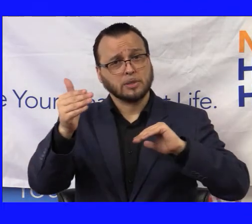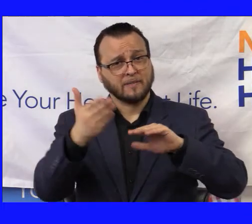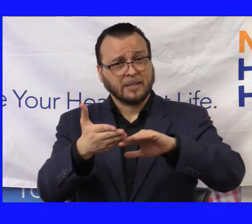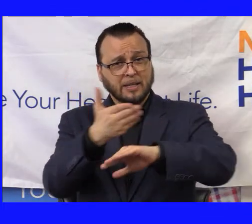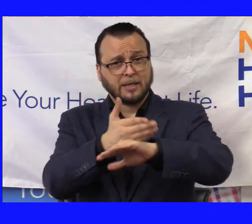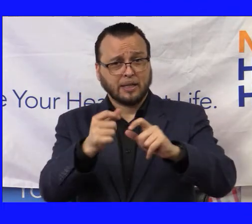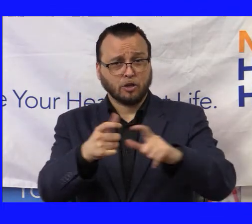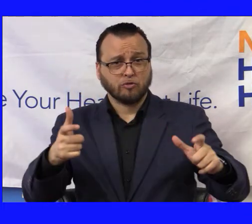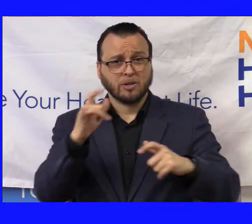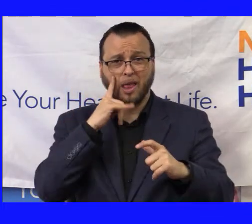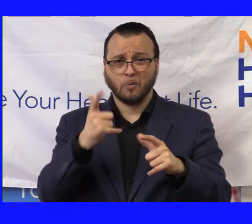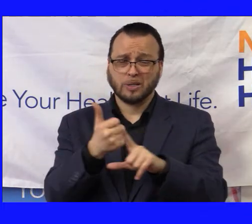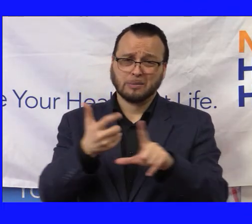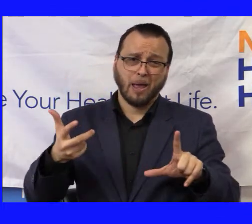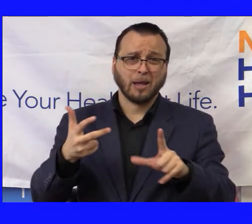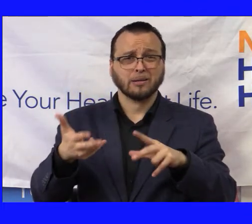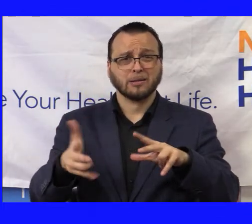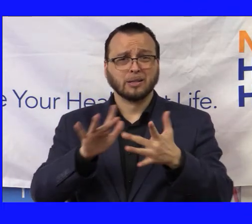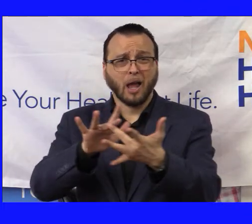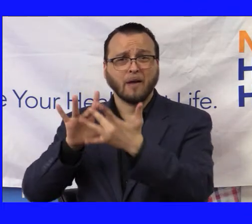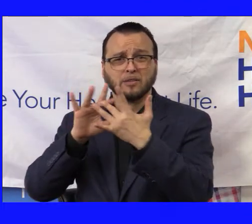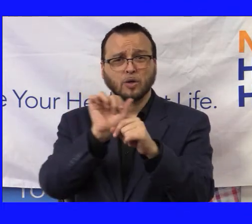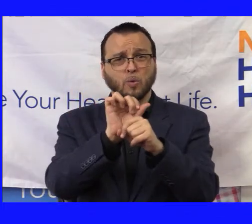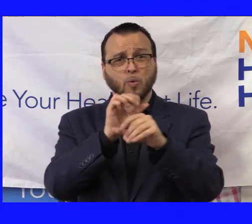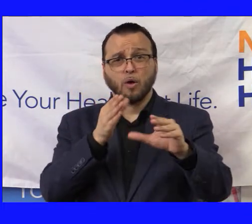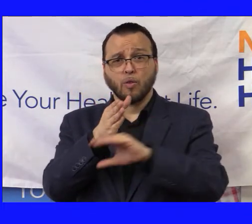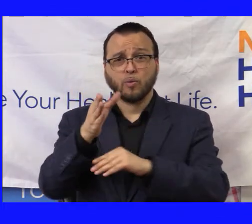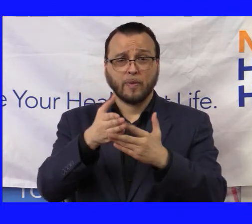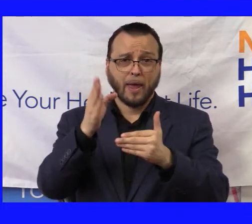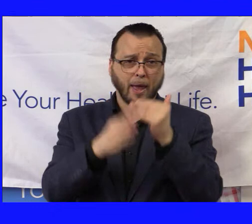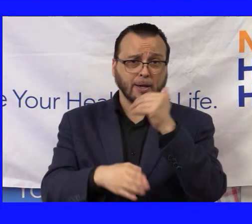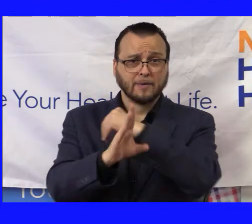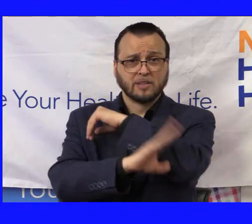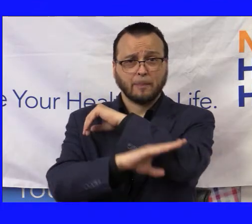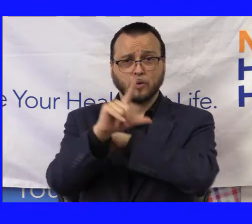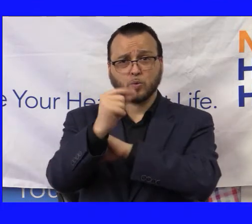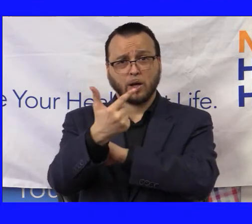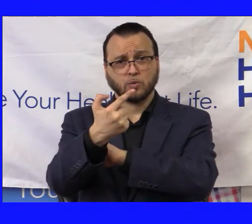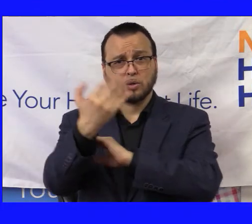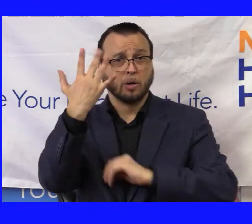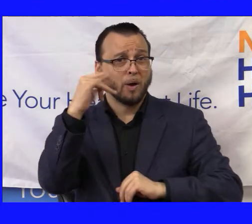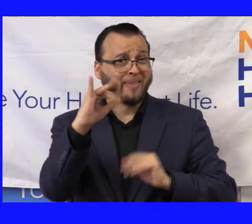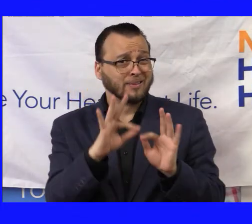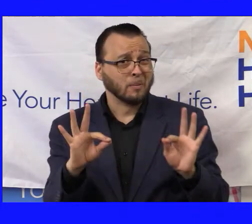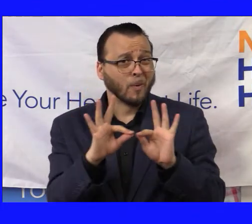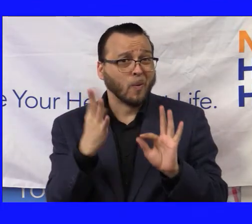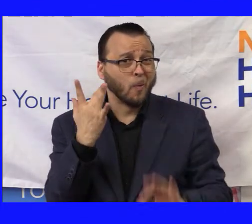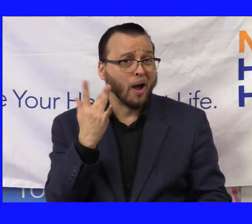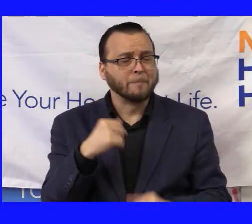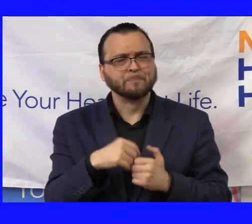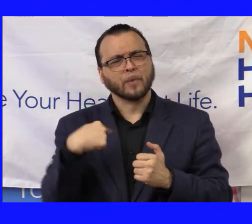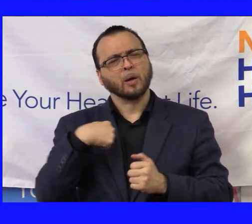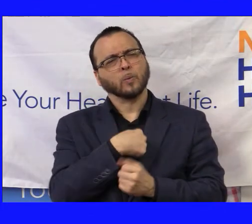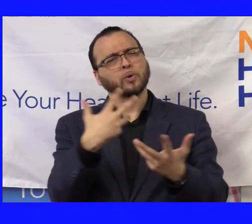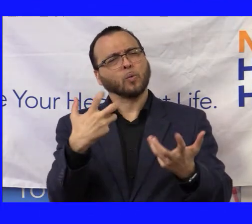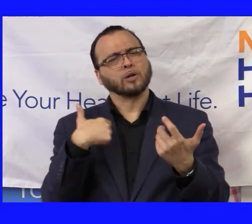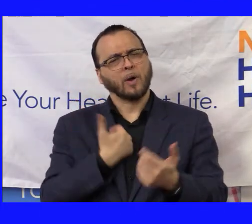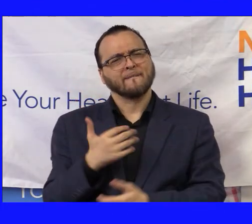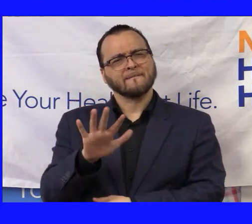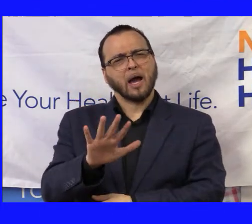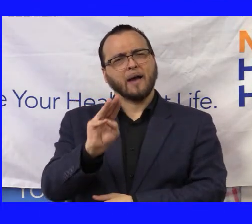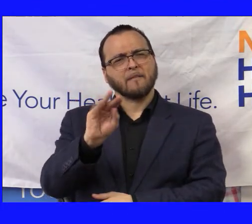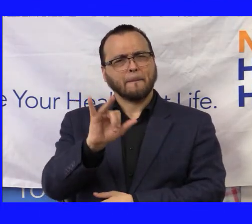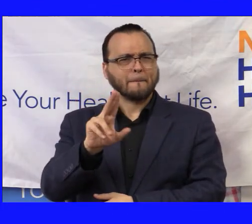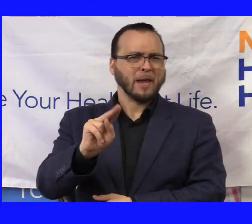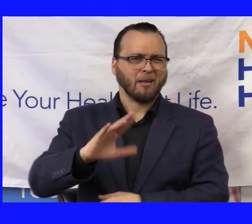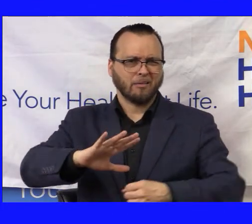expanded canvassing work through the end of September 2021. And the reason that matters is we want to have 5 million fully vaccinated